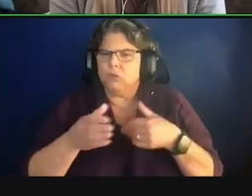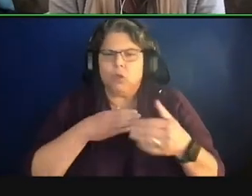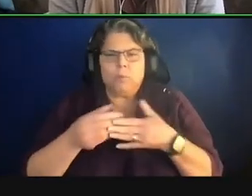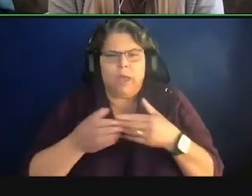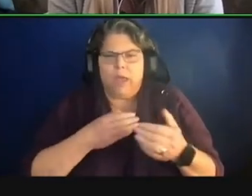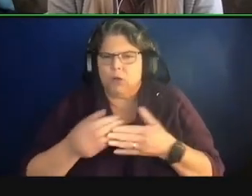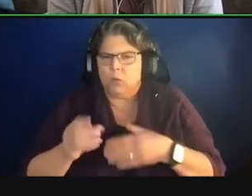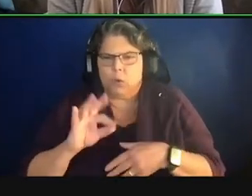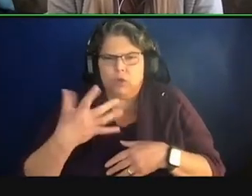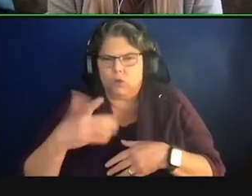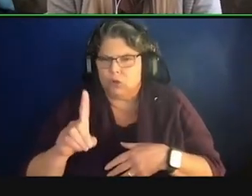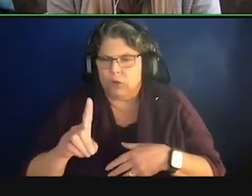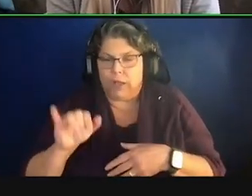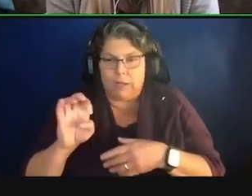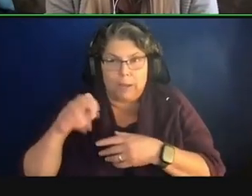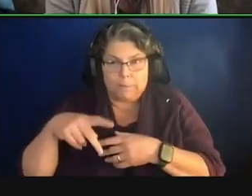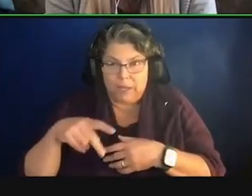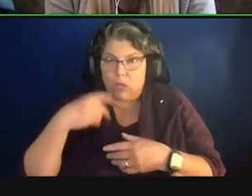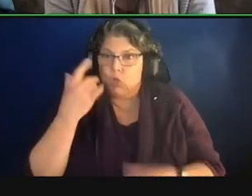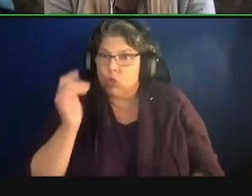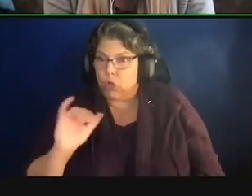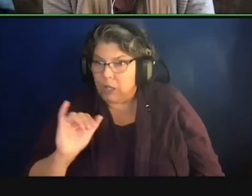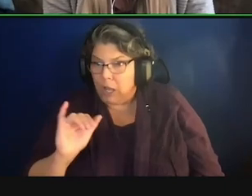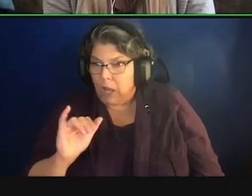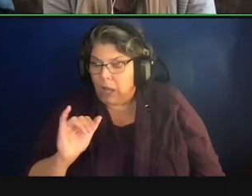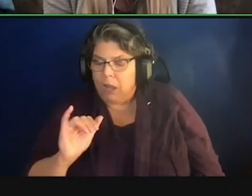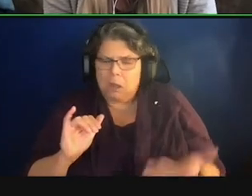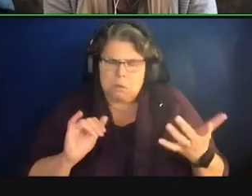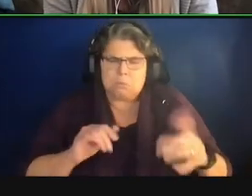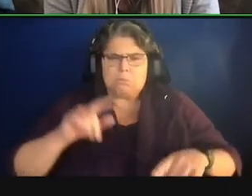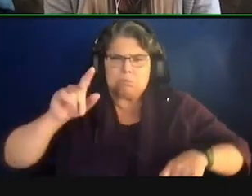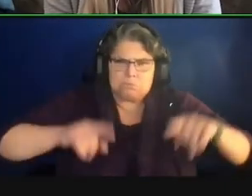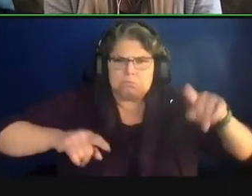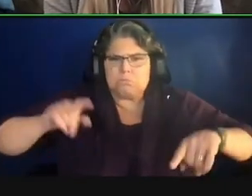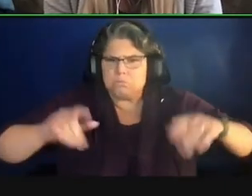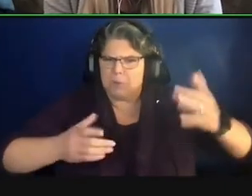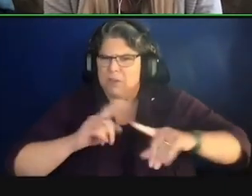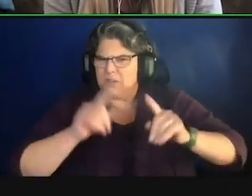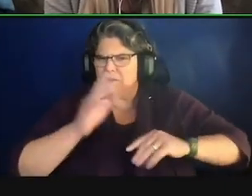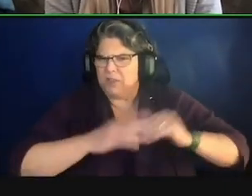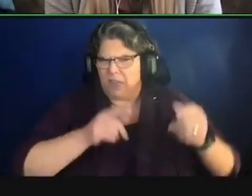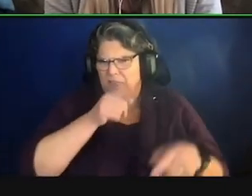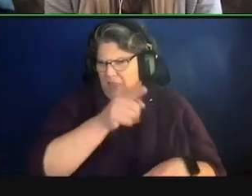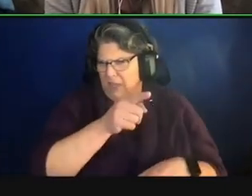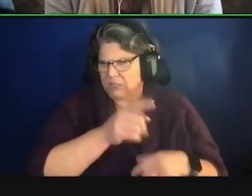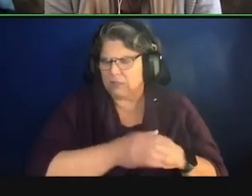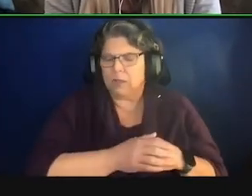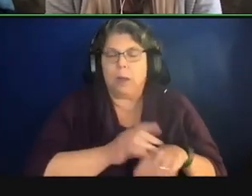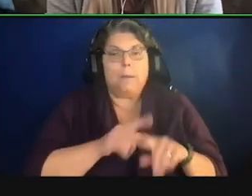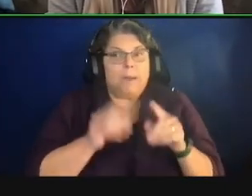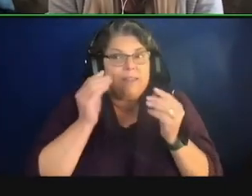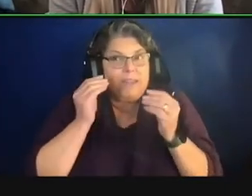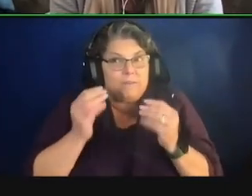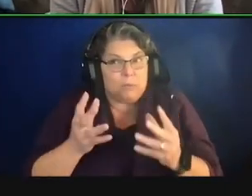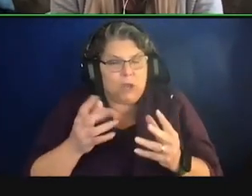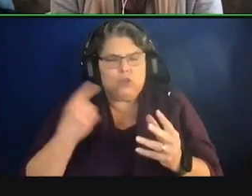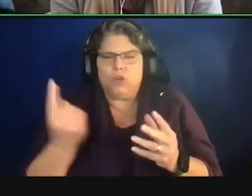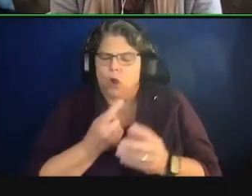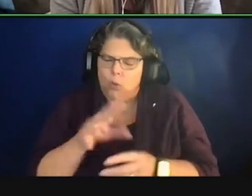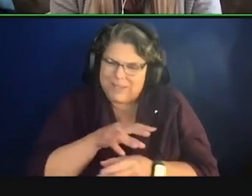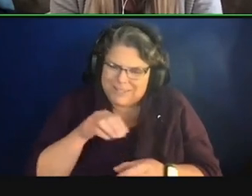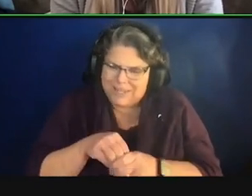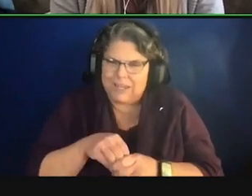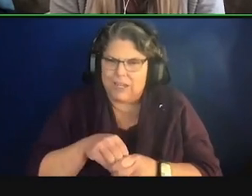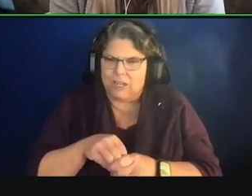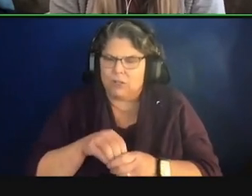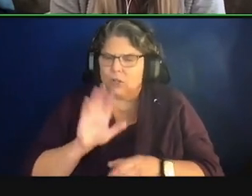child's IEP document might look like, it might vary from this one, that information is always going to be embedded in